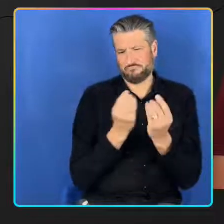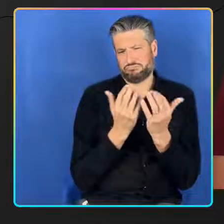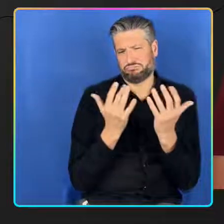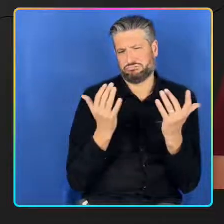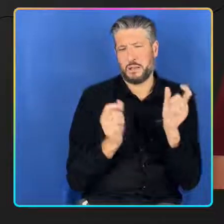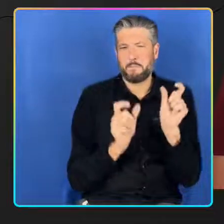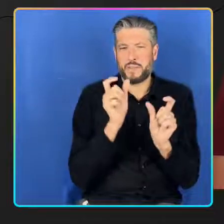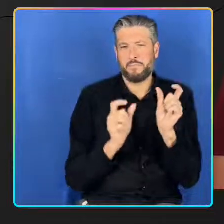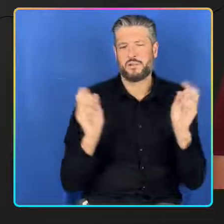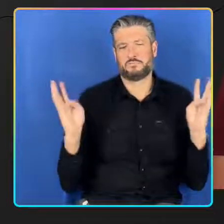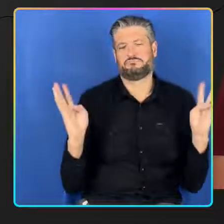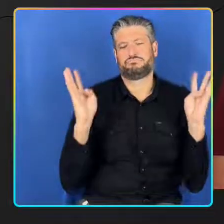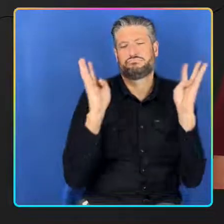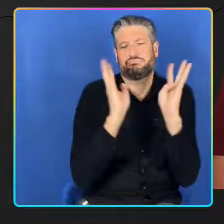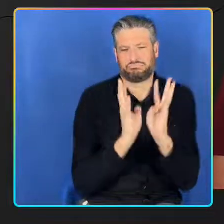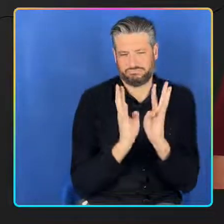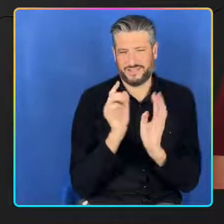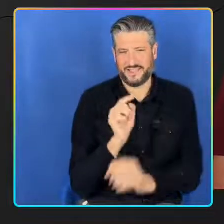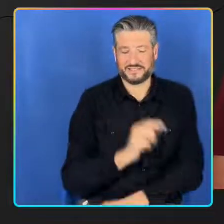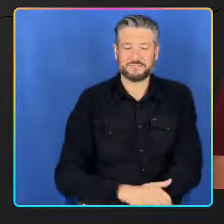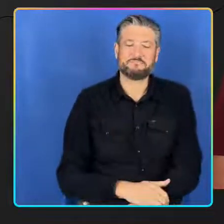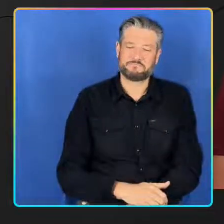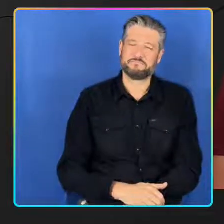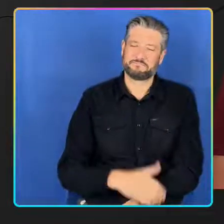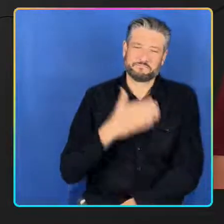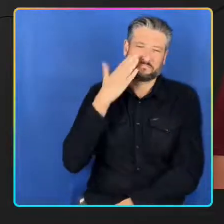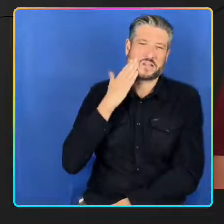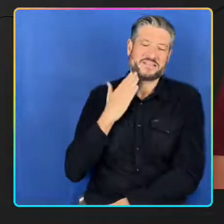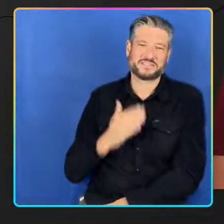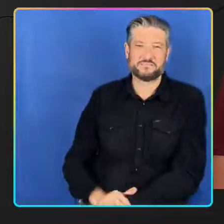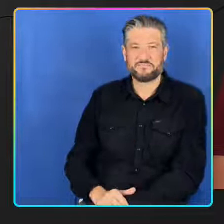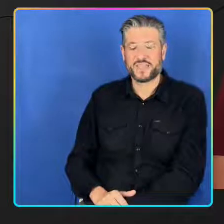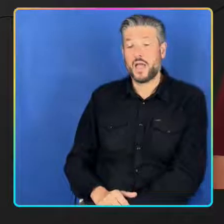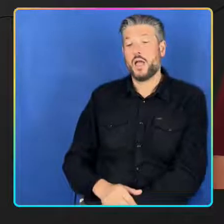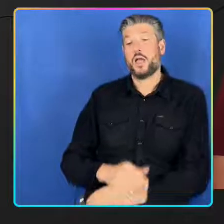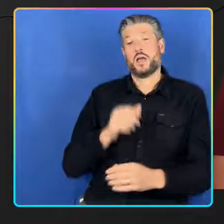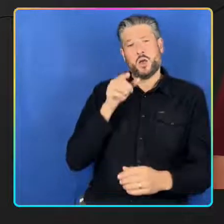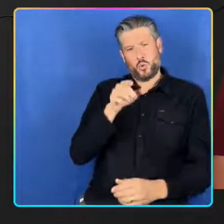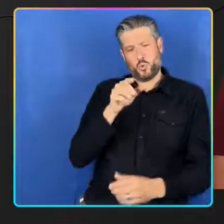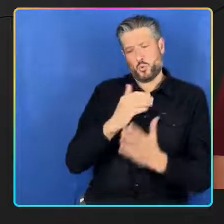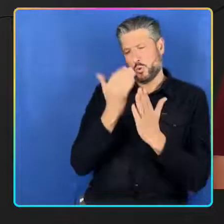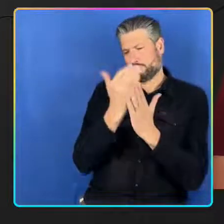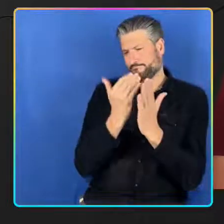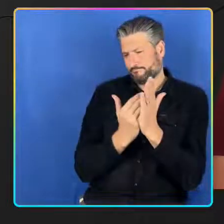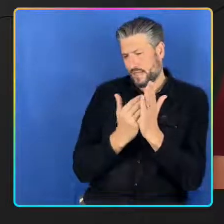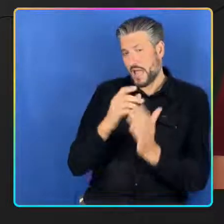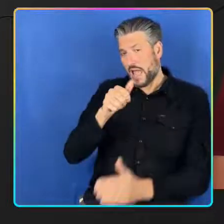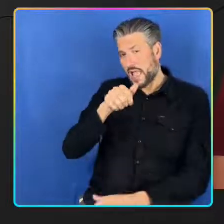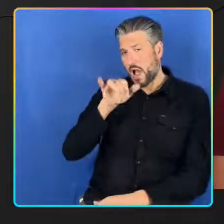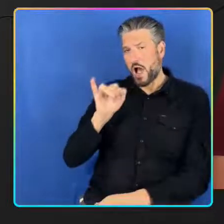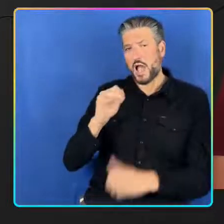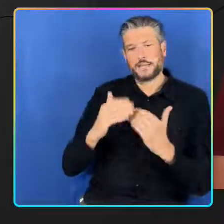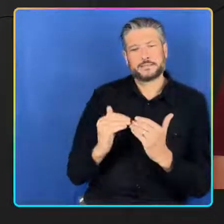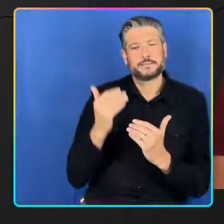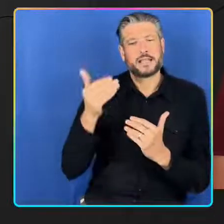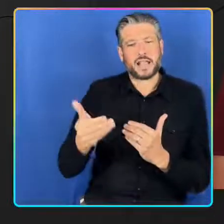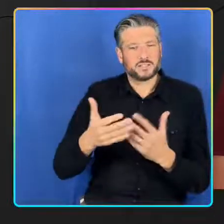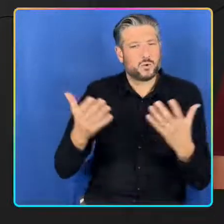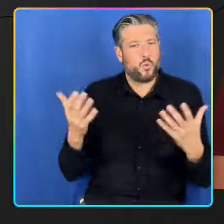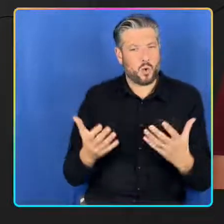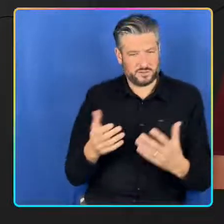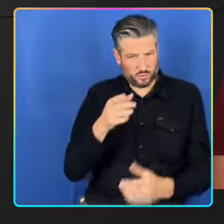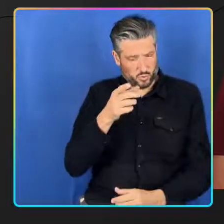What area of AI is on your list to skill up on next? Going deeper into reinforcement learning.